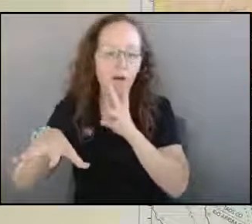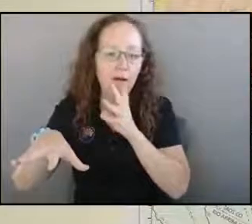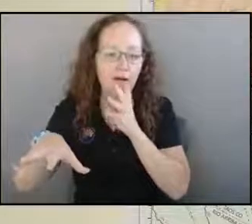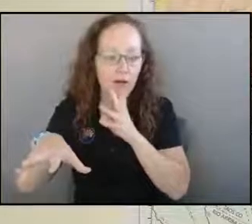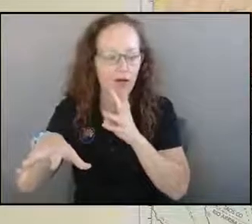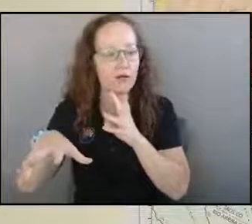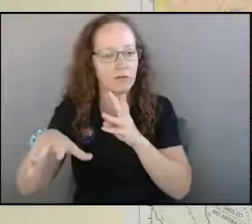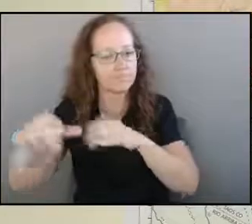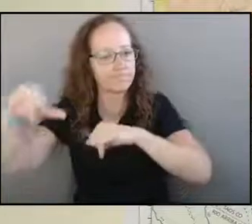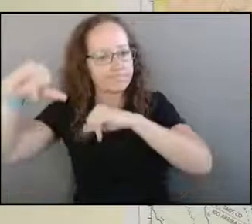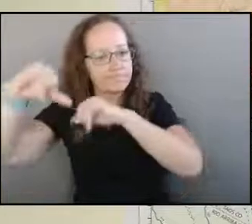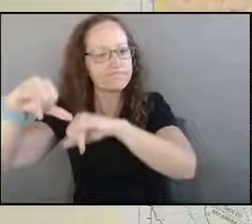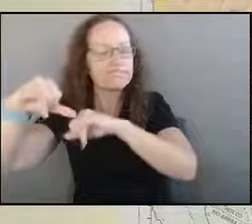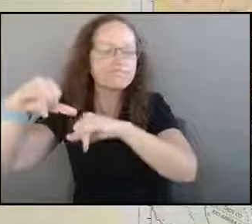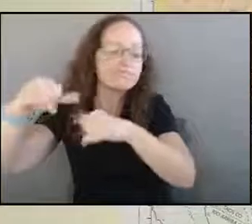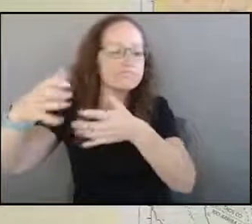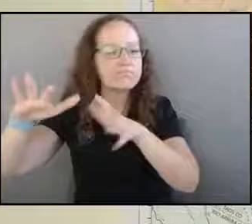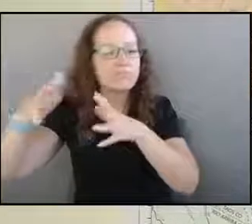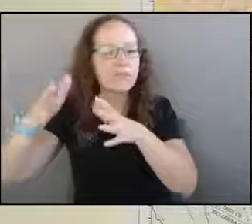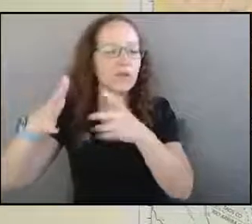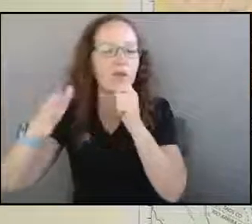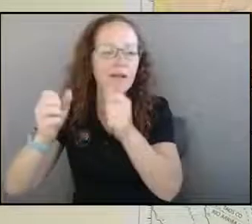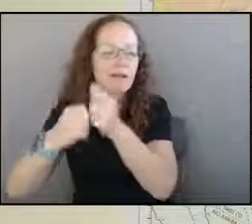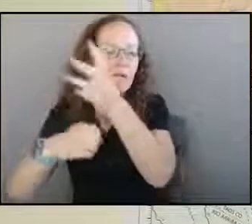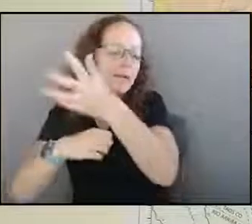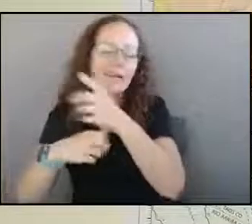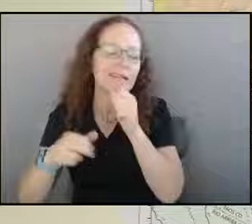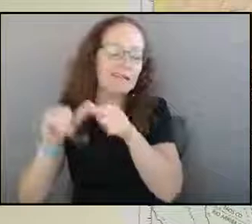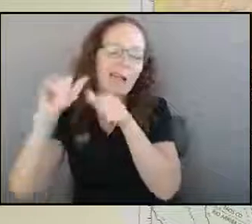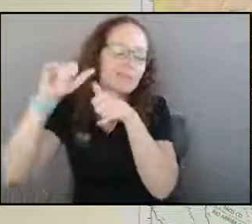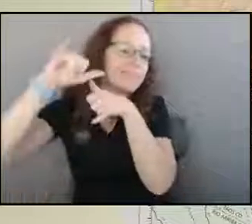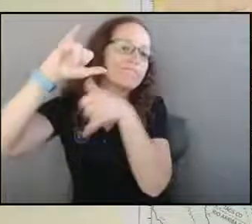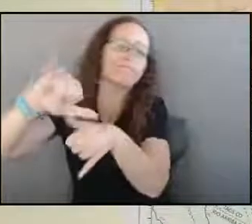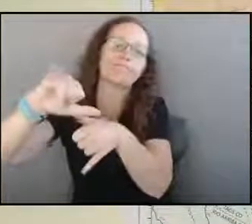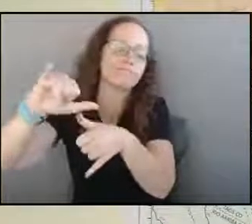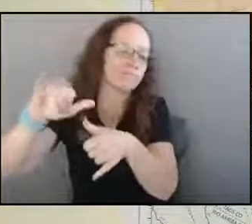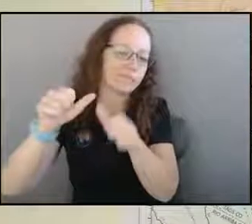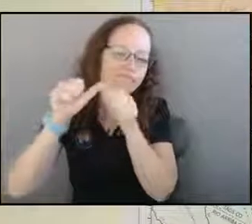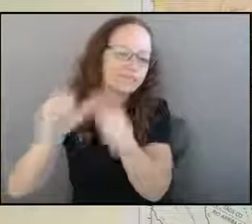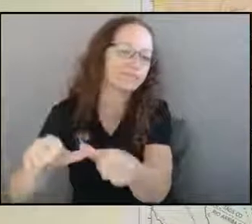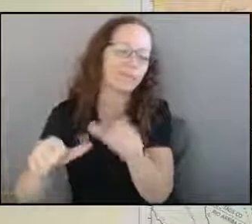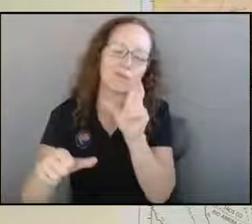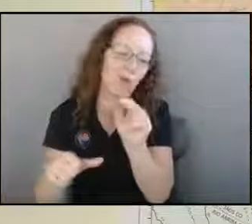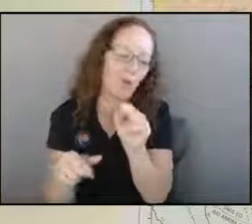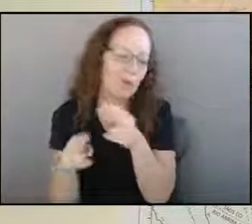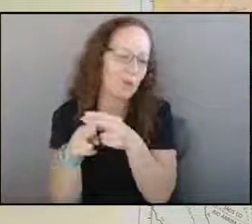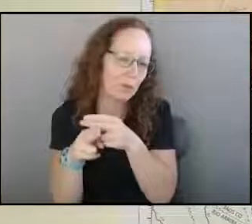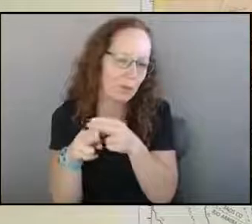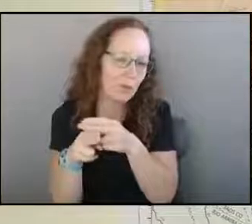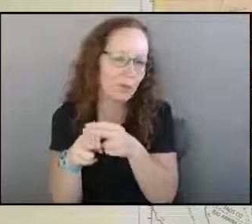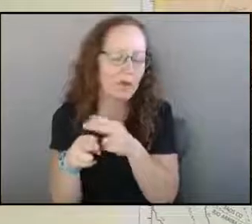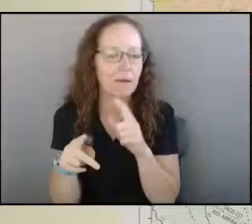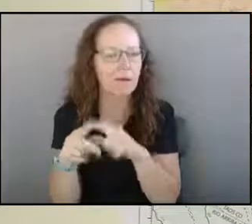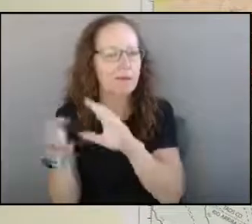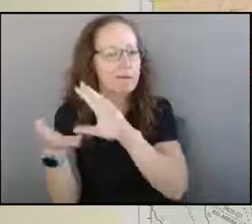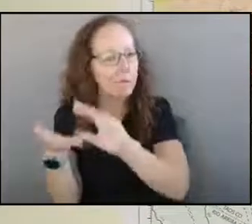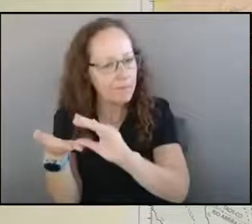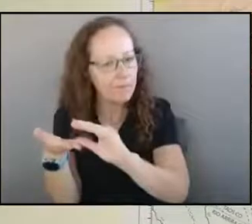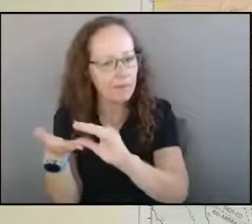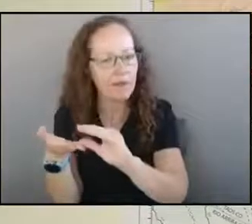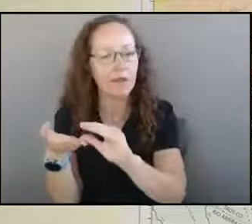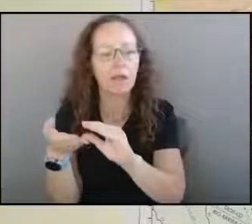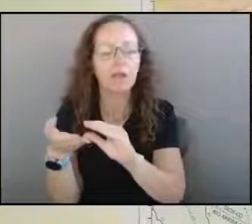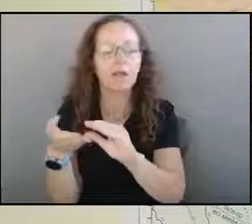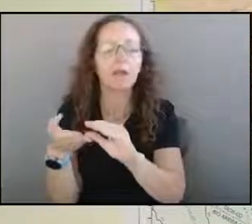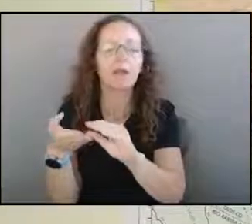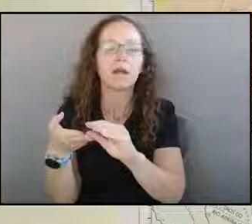a temporary checking action, but preventing that fire from getting alignment with these drainages increases the potential